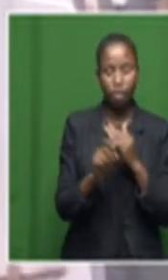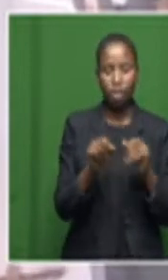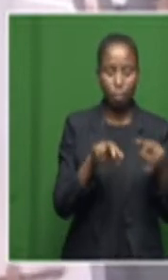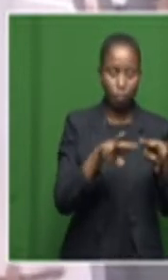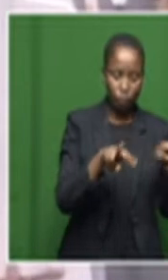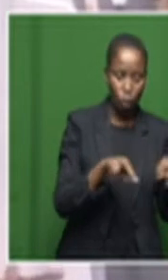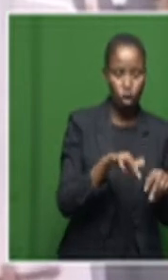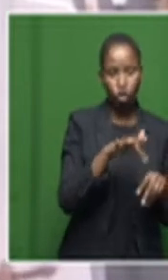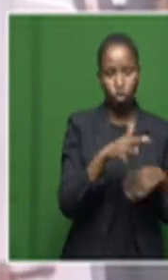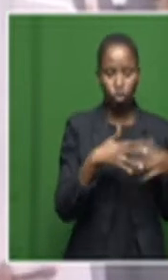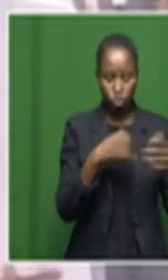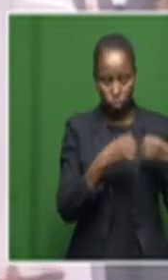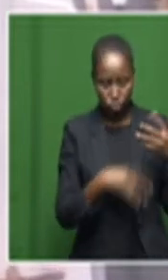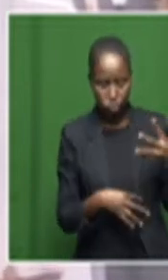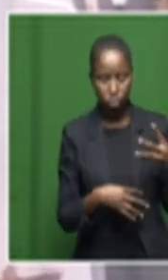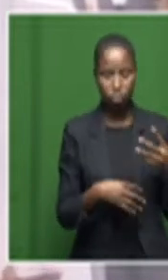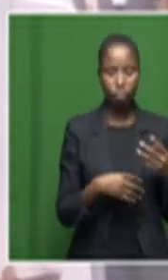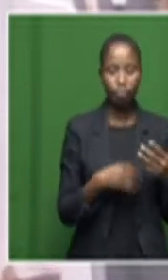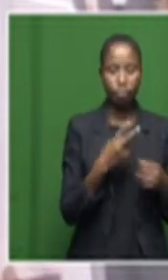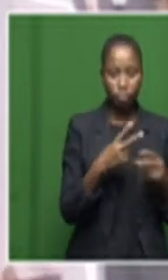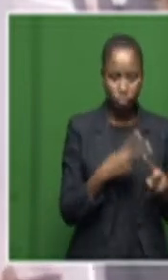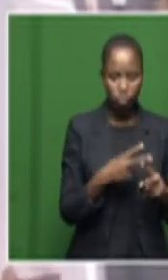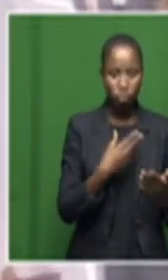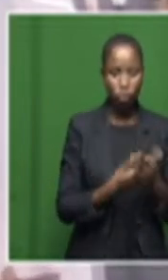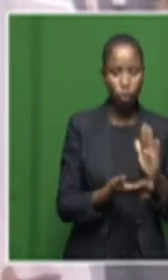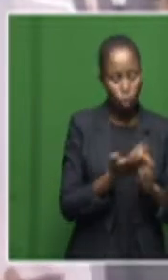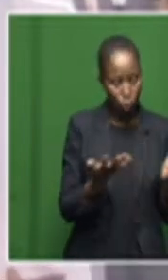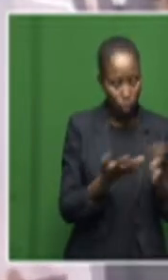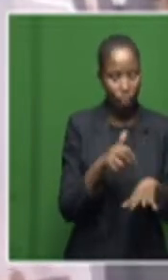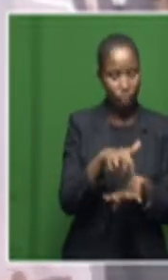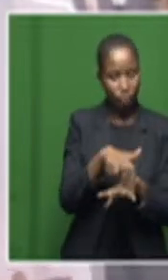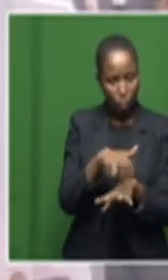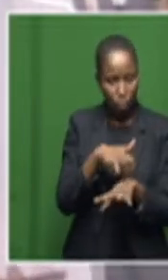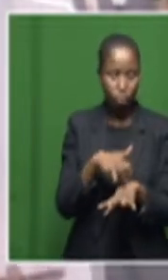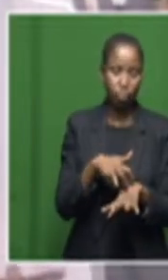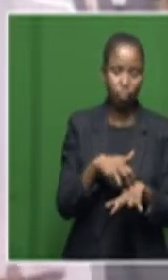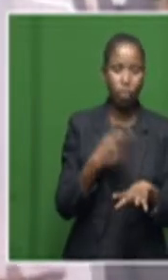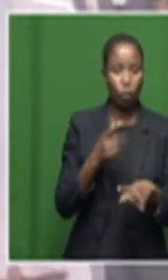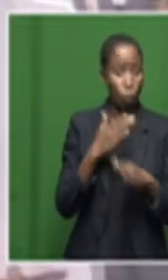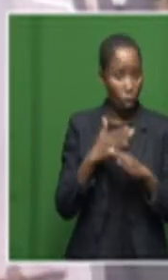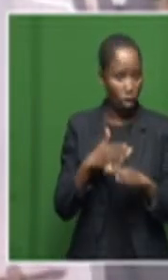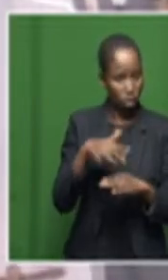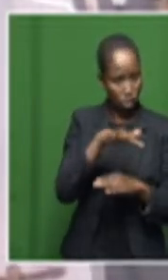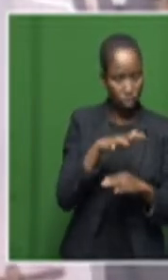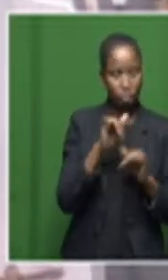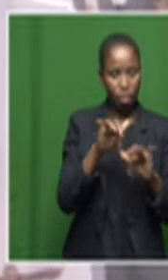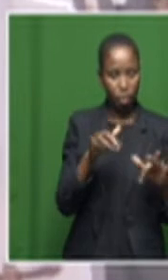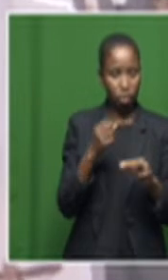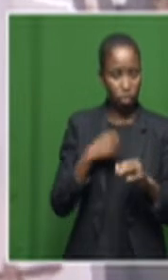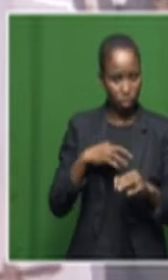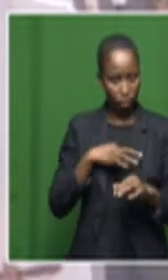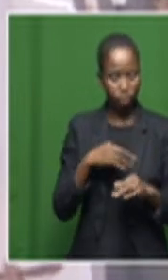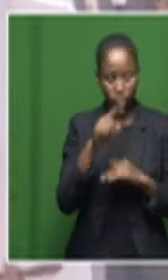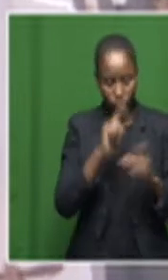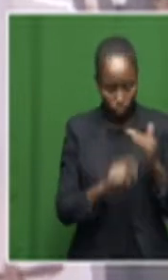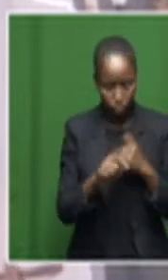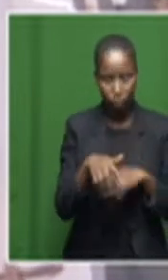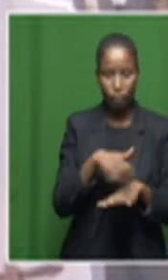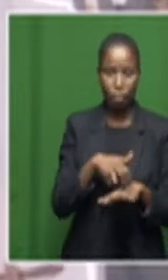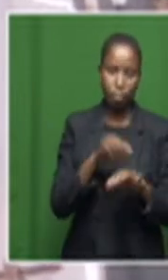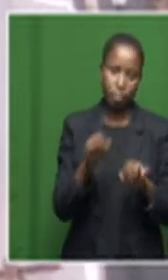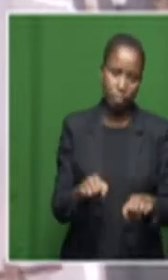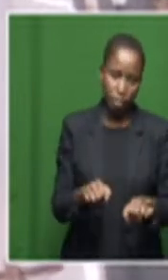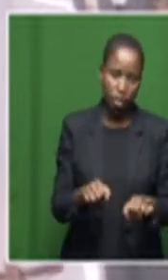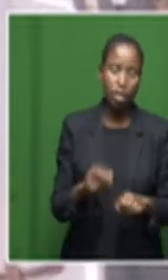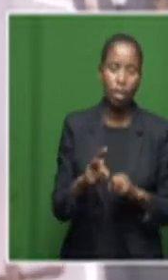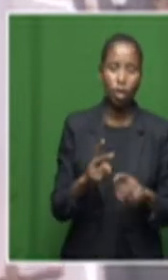and so on and so forth. And why we even go to the farms in terms of work-based strategy. Going forward,